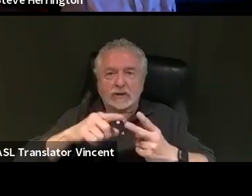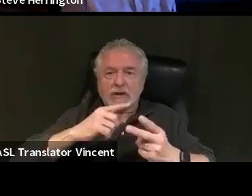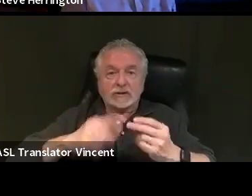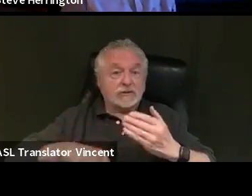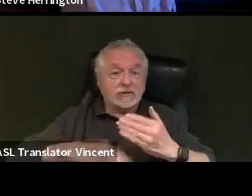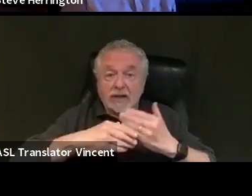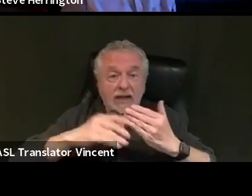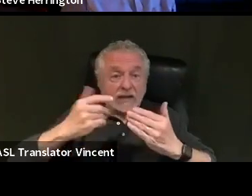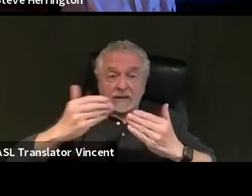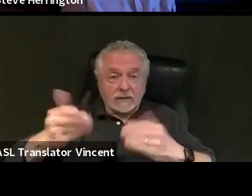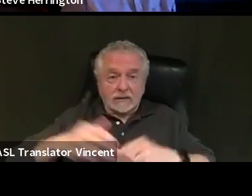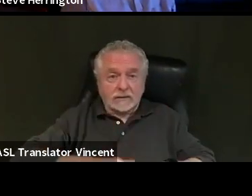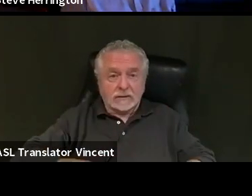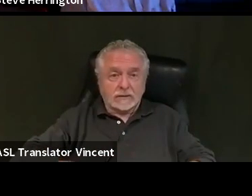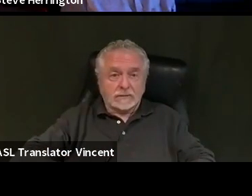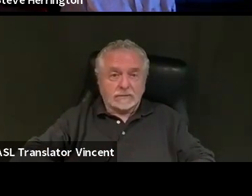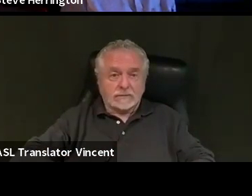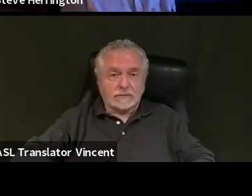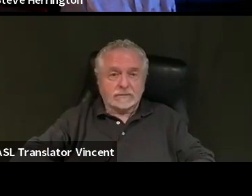jump in and add anything else.